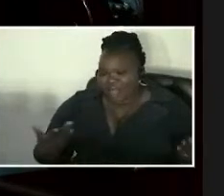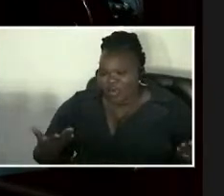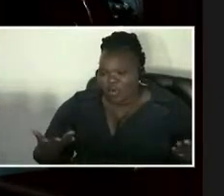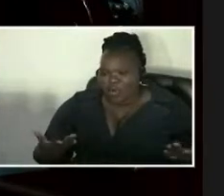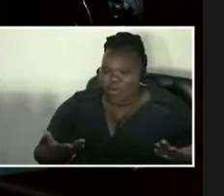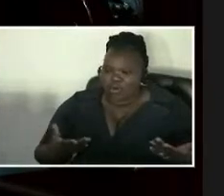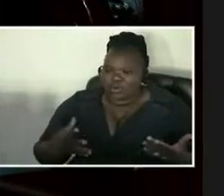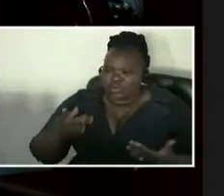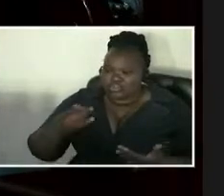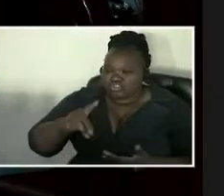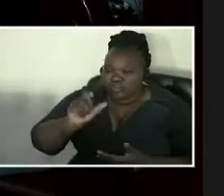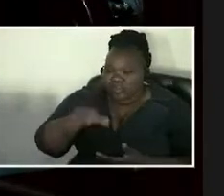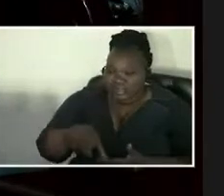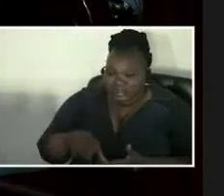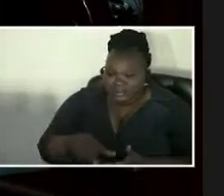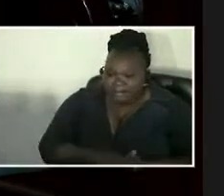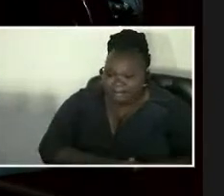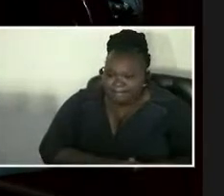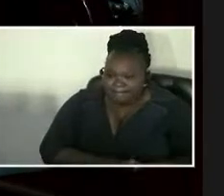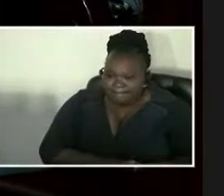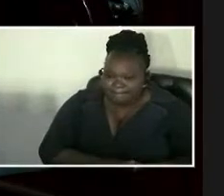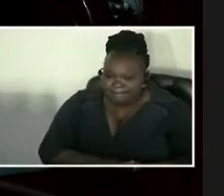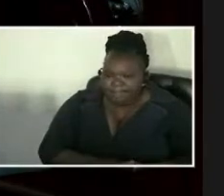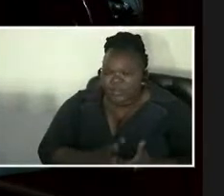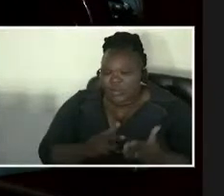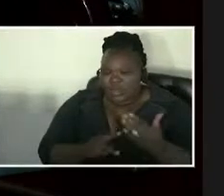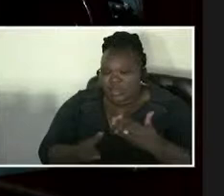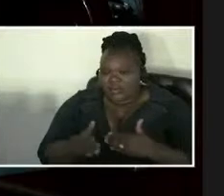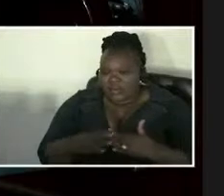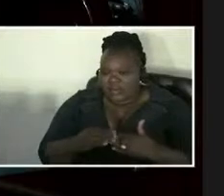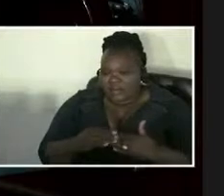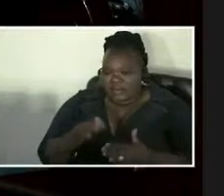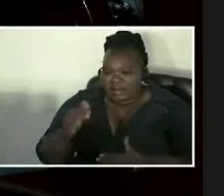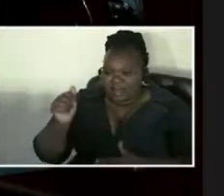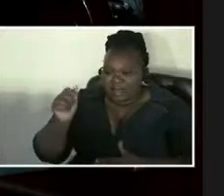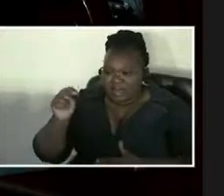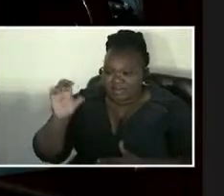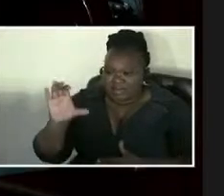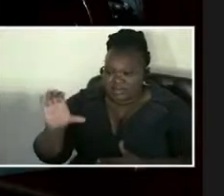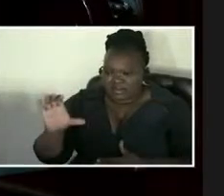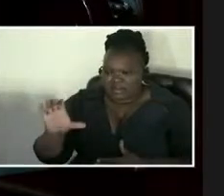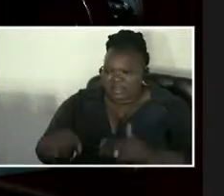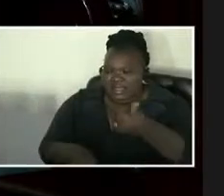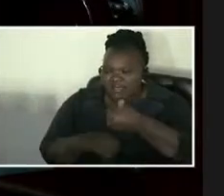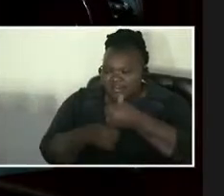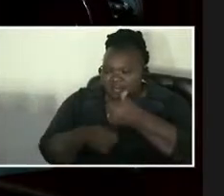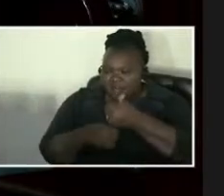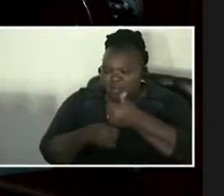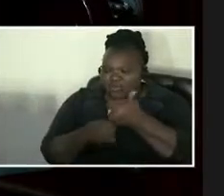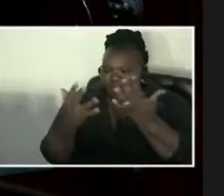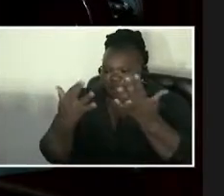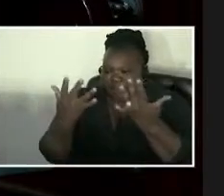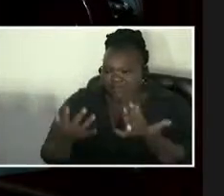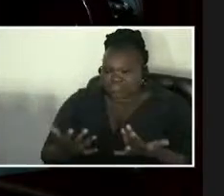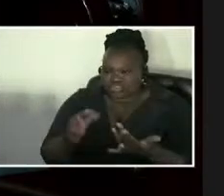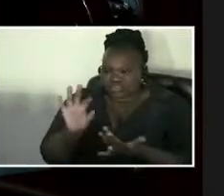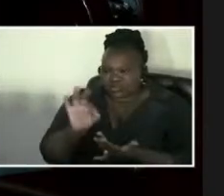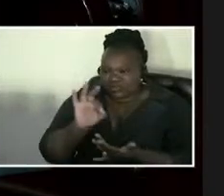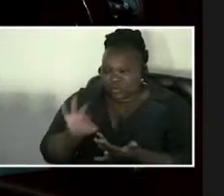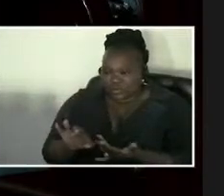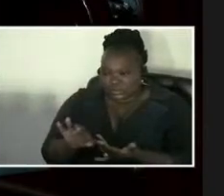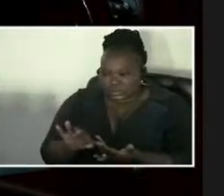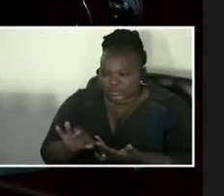normal chairperson and around members the anc supports the health budget vote